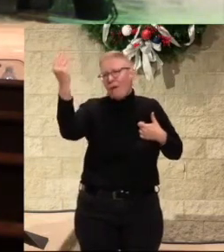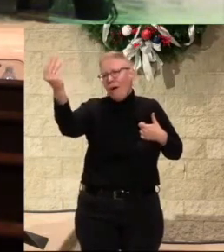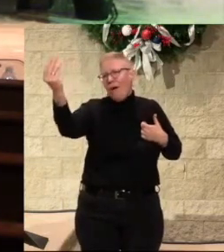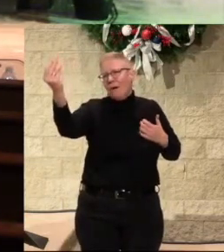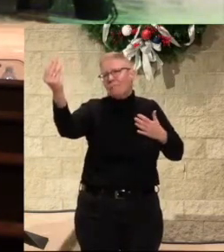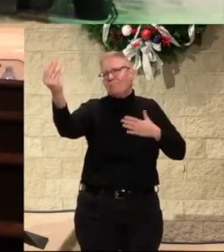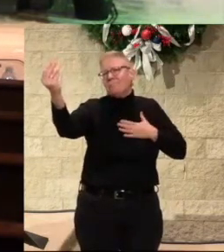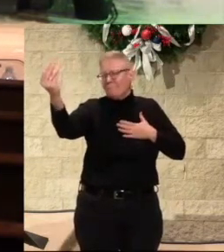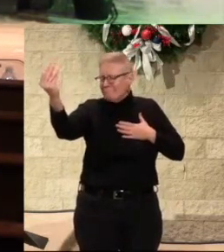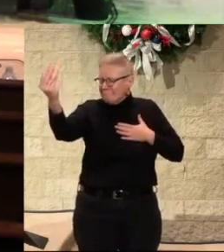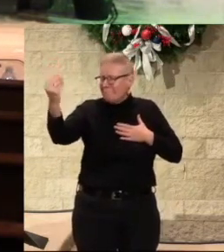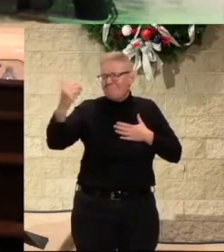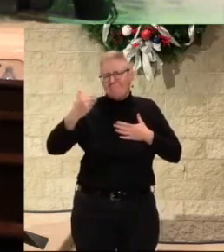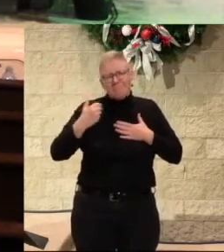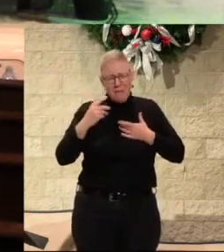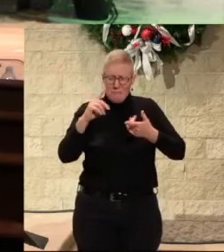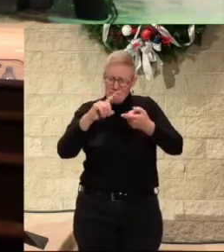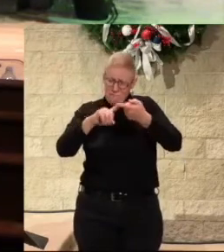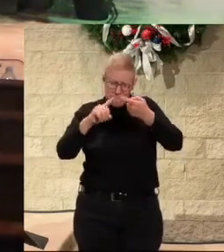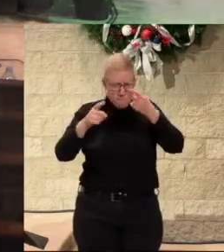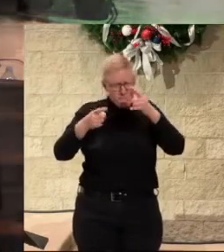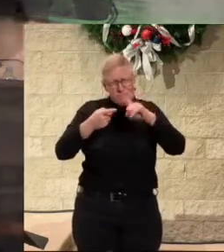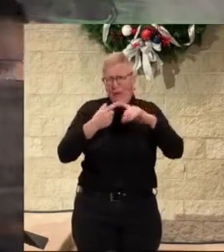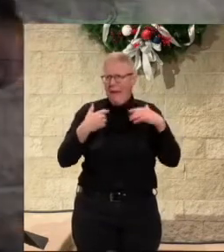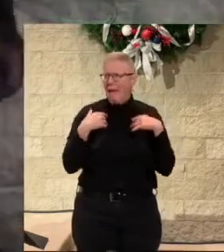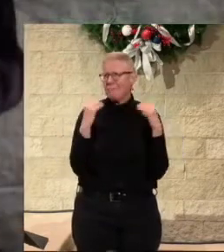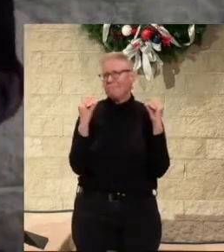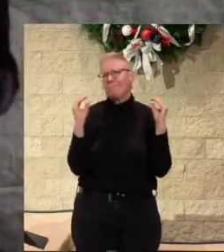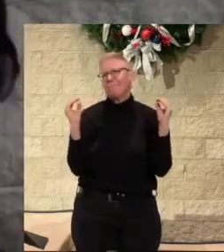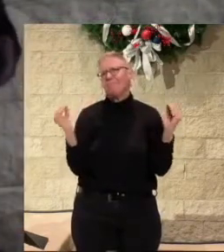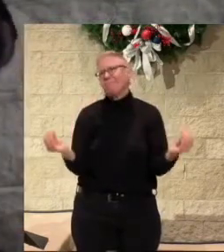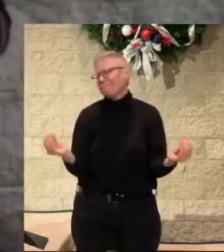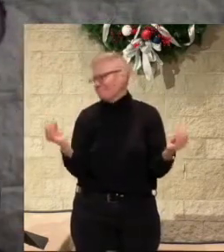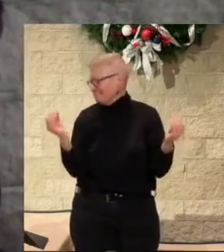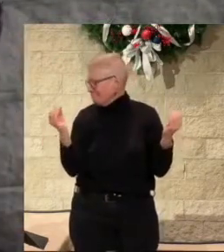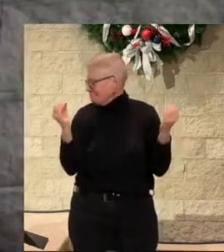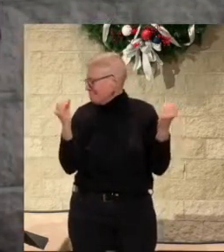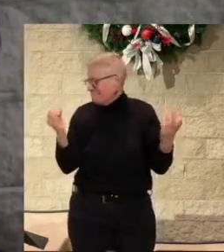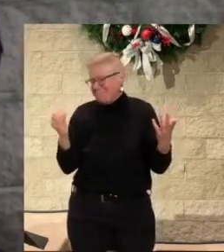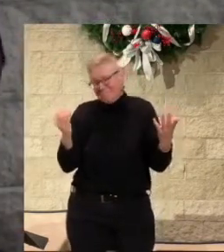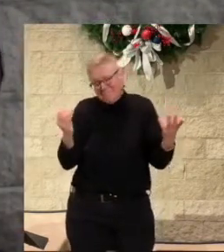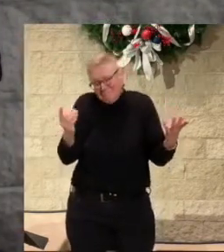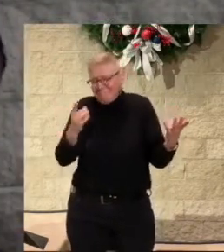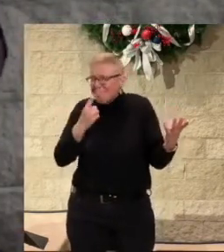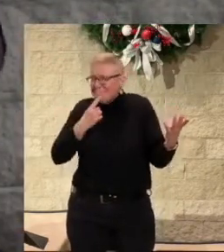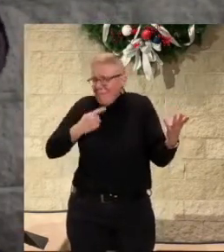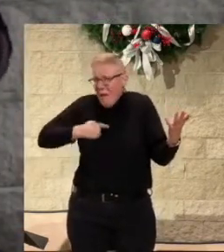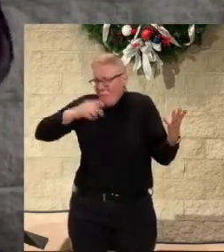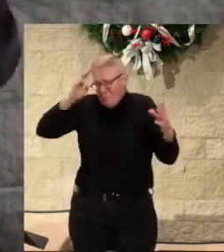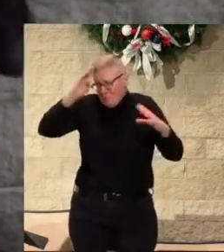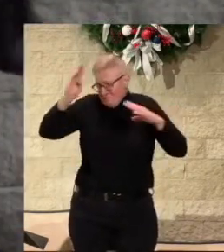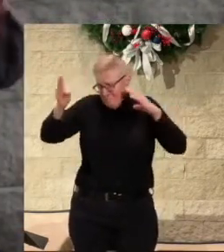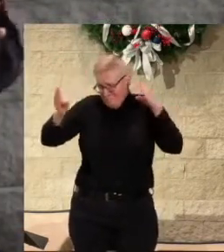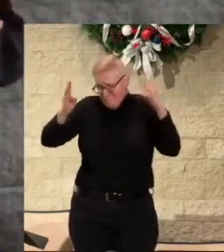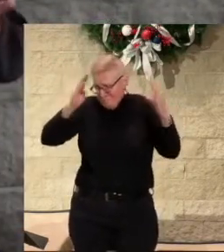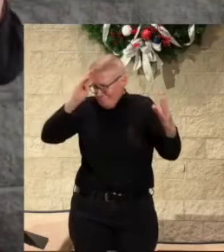gone, I have no friends to wish me